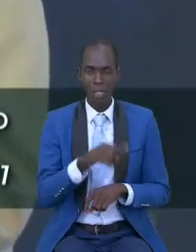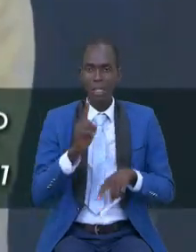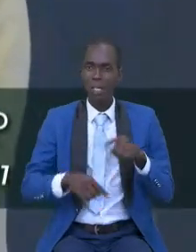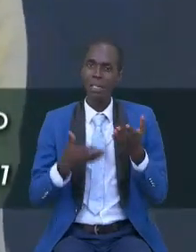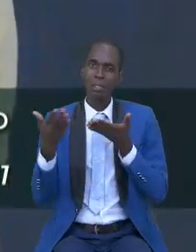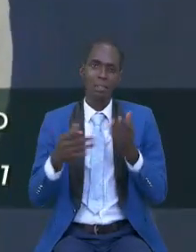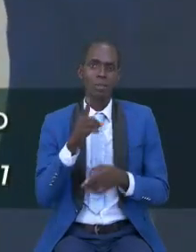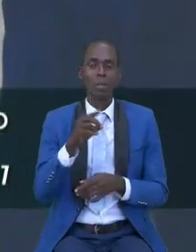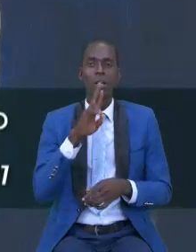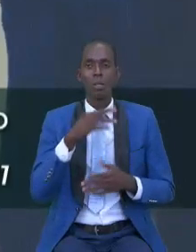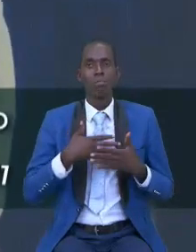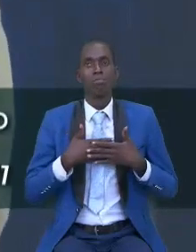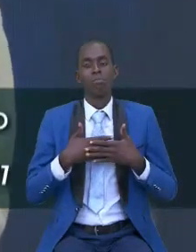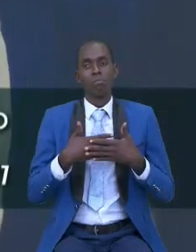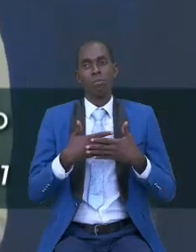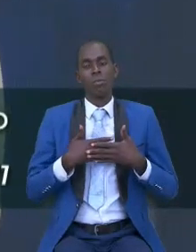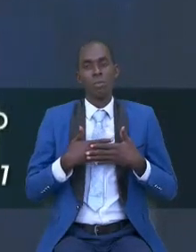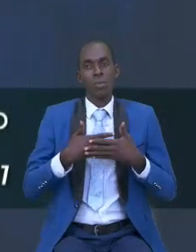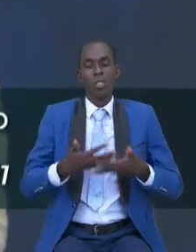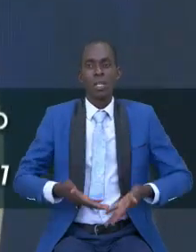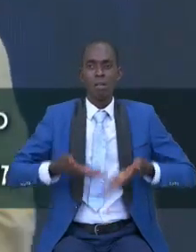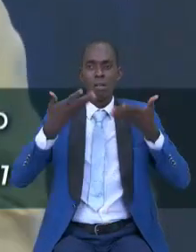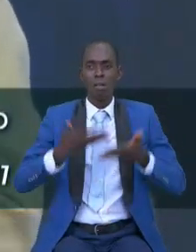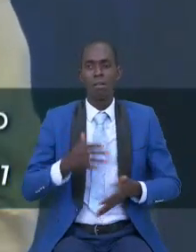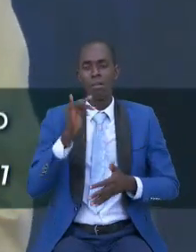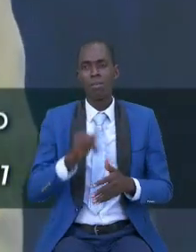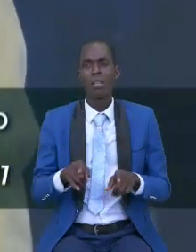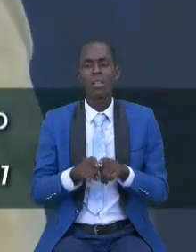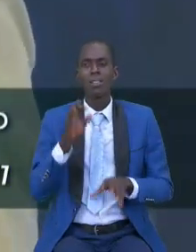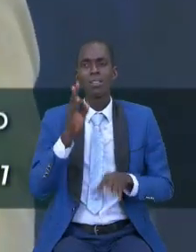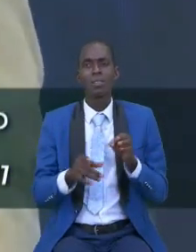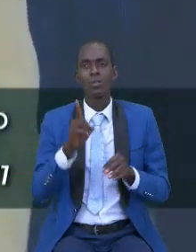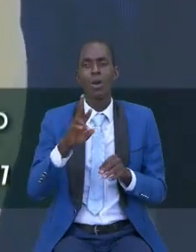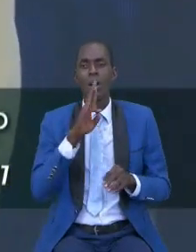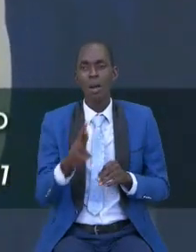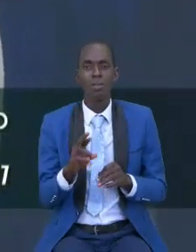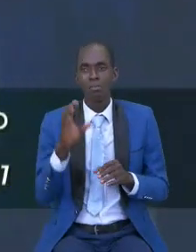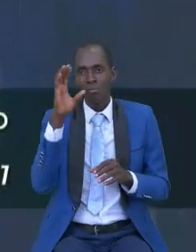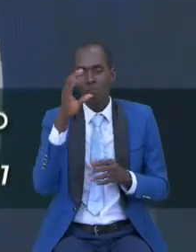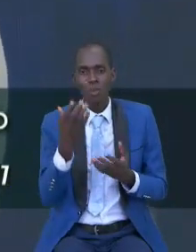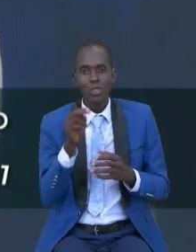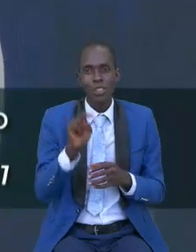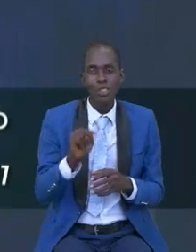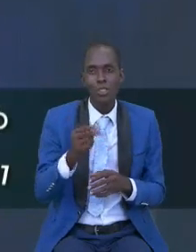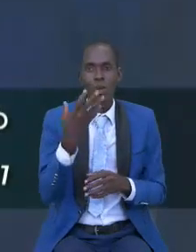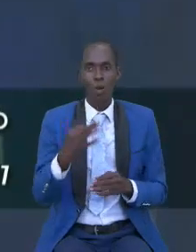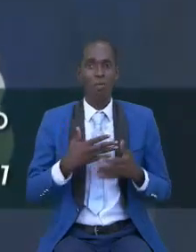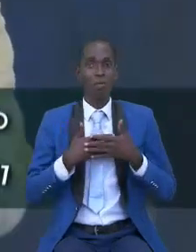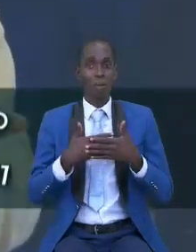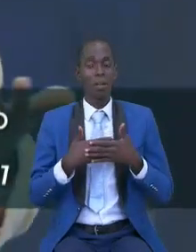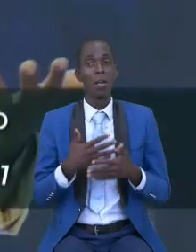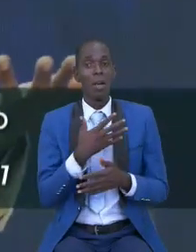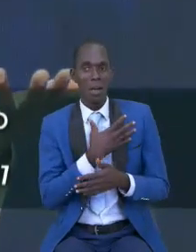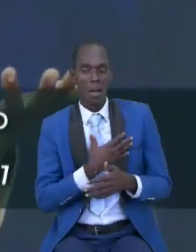and you're breathing up and down as if you're gasping for air, as if you're going to die, and